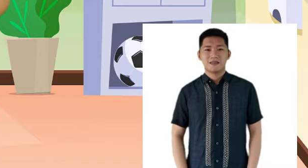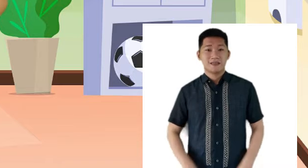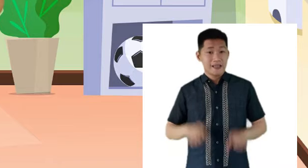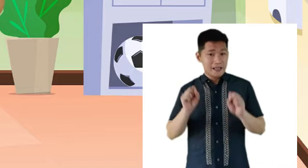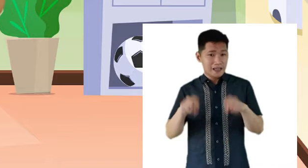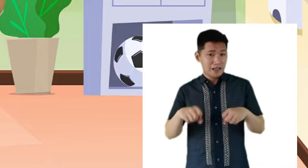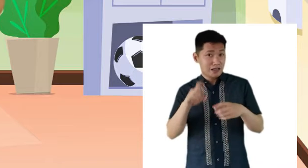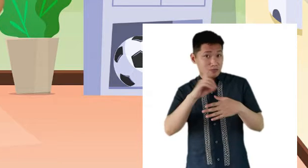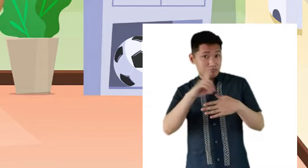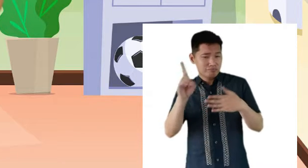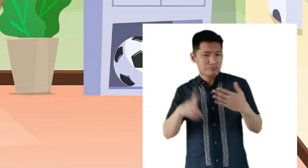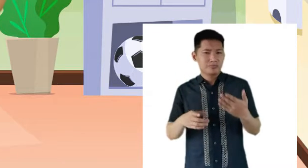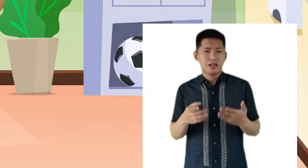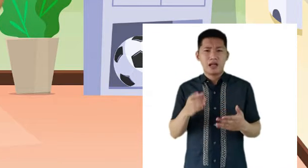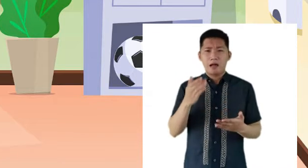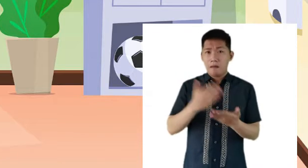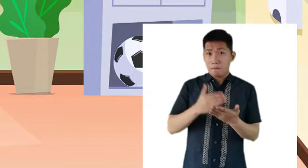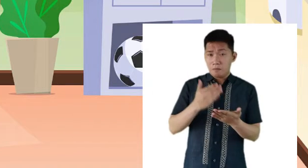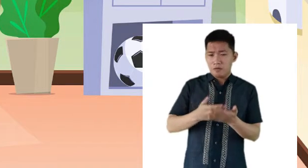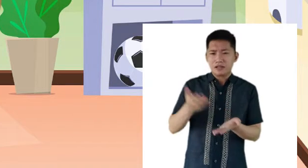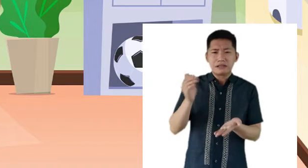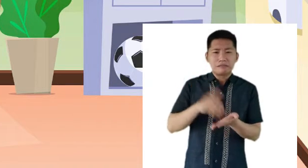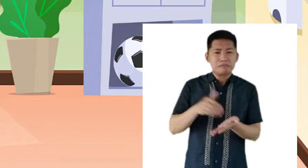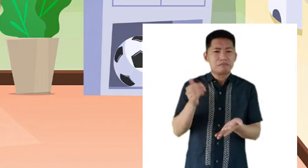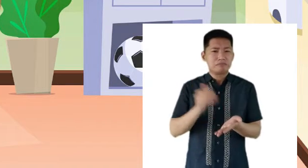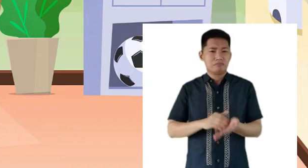It can be done by avoiding redundancy.